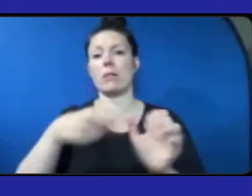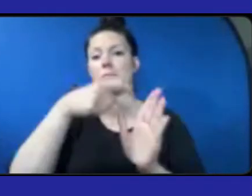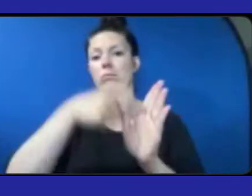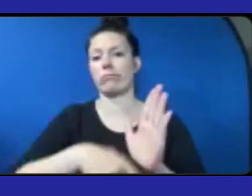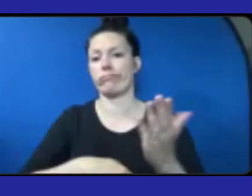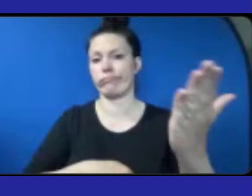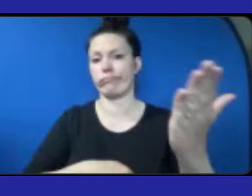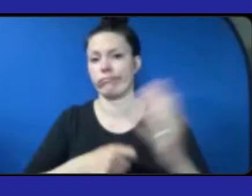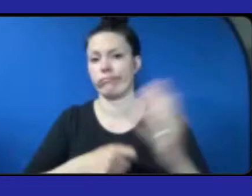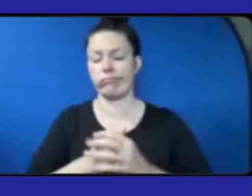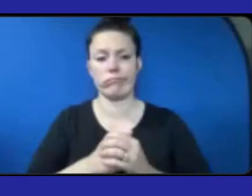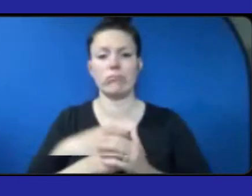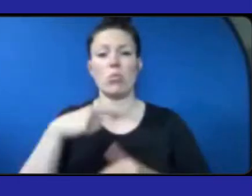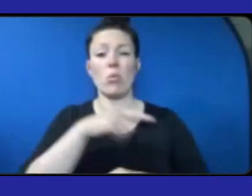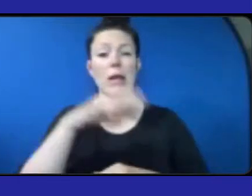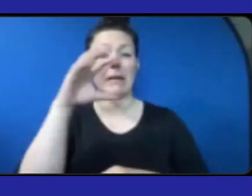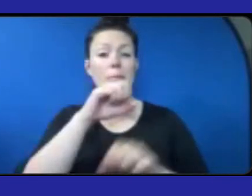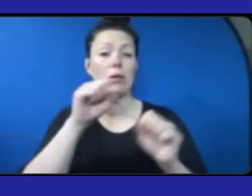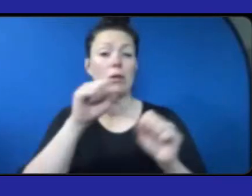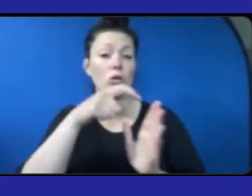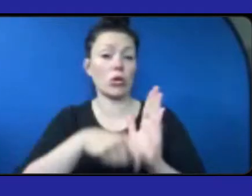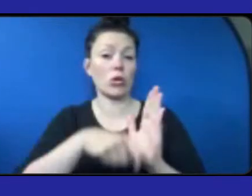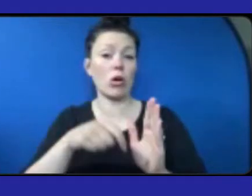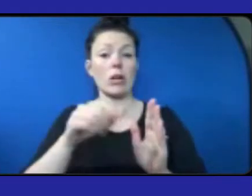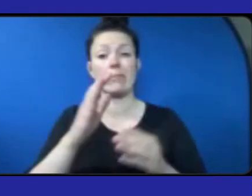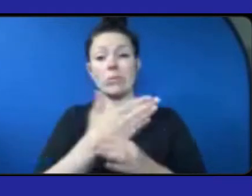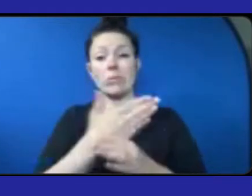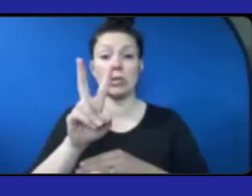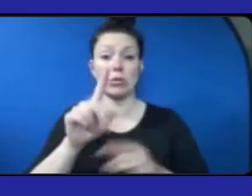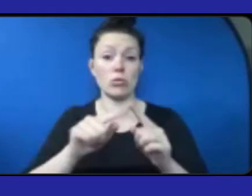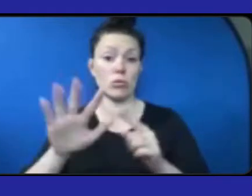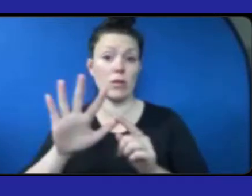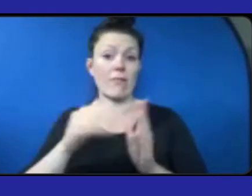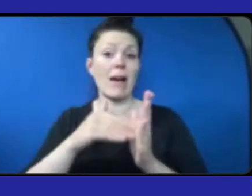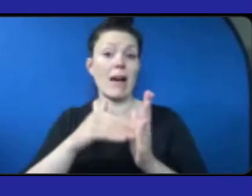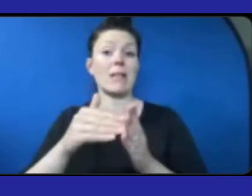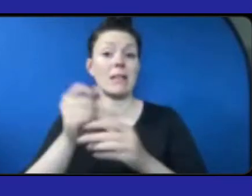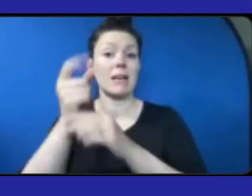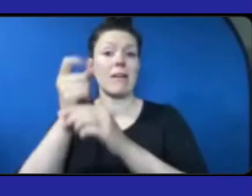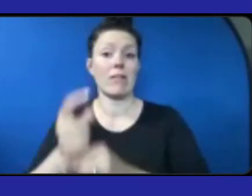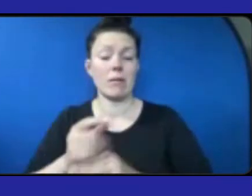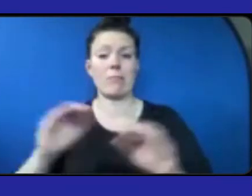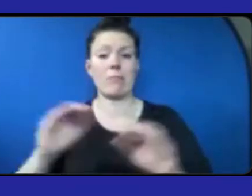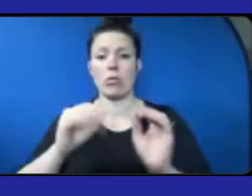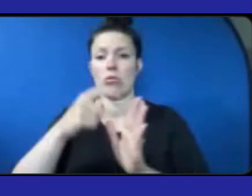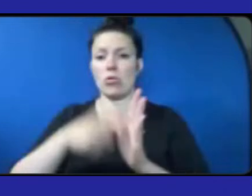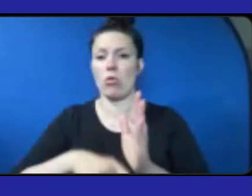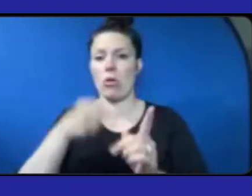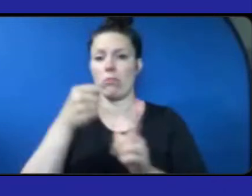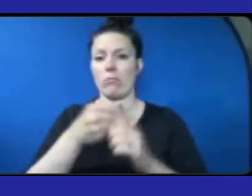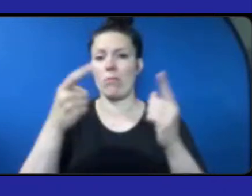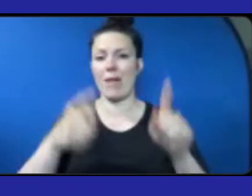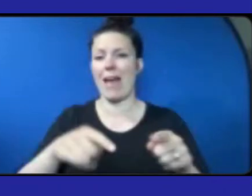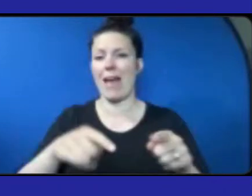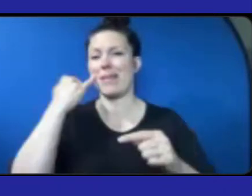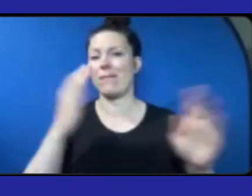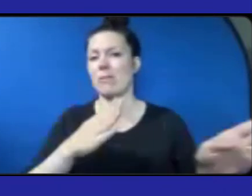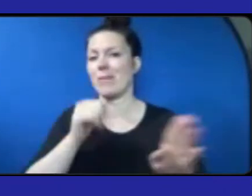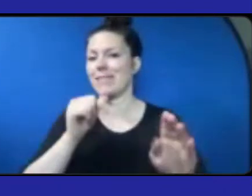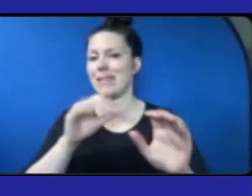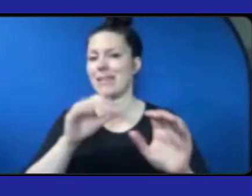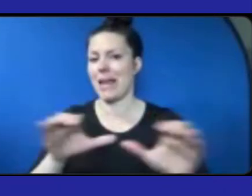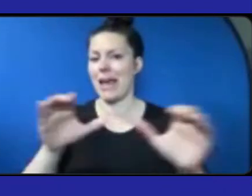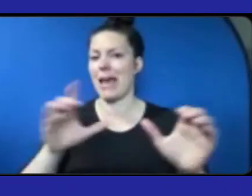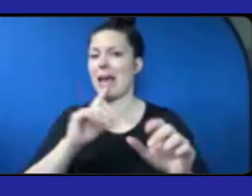We estimate that it could cost between $2 and $5 million a year, and no costs will be incurred if they're not activated. This is all covered under